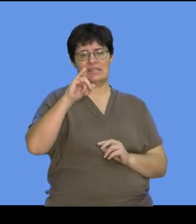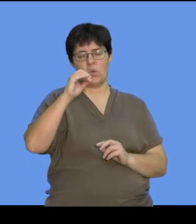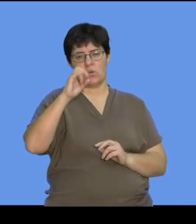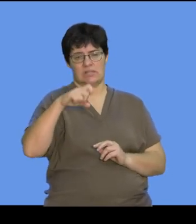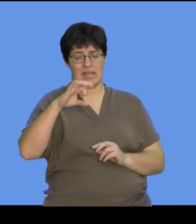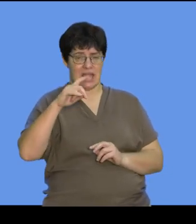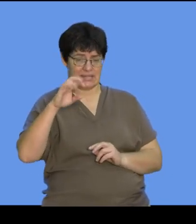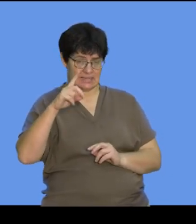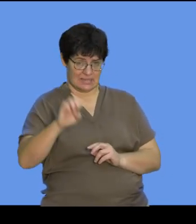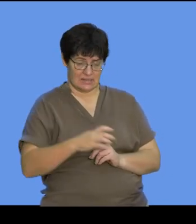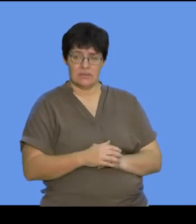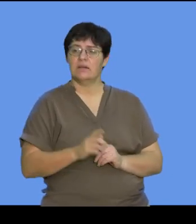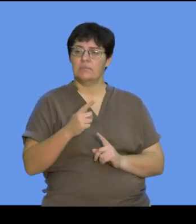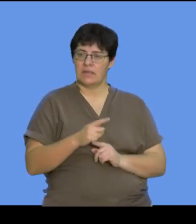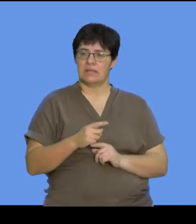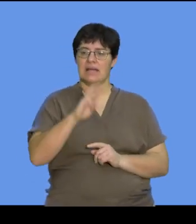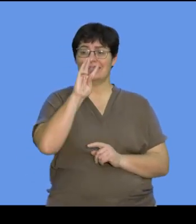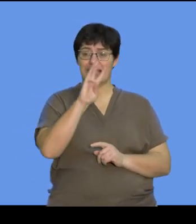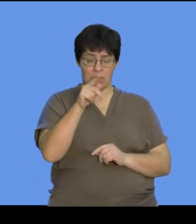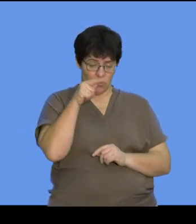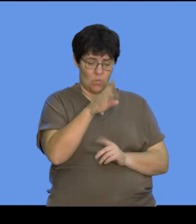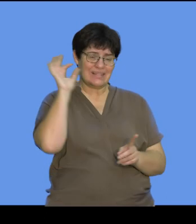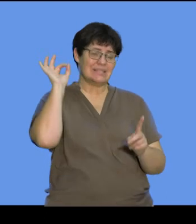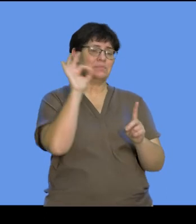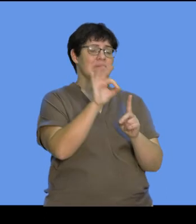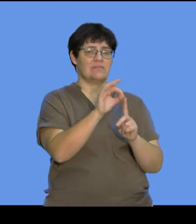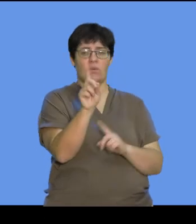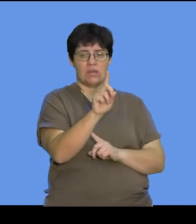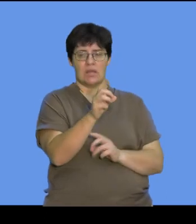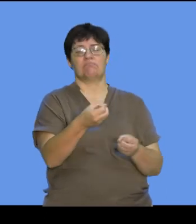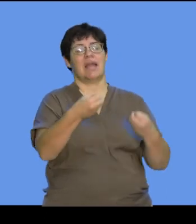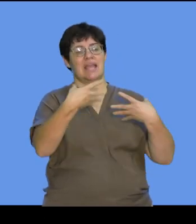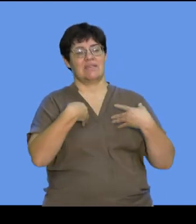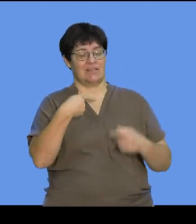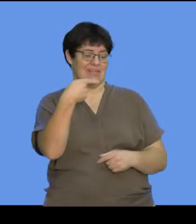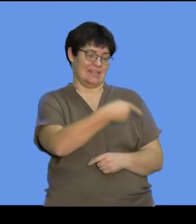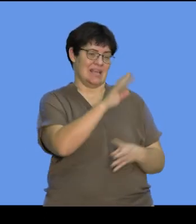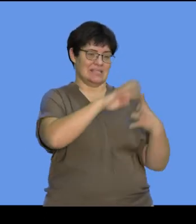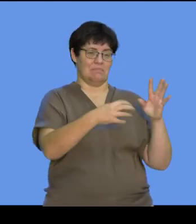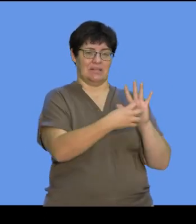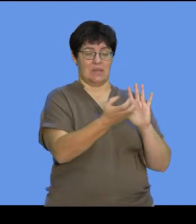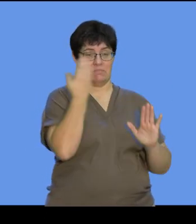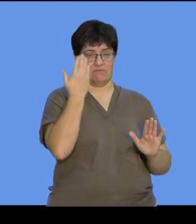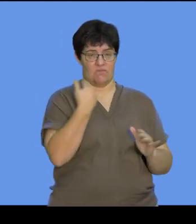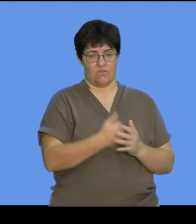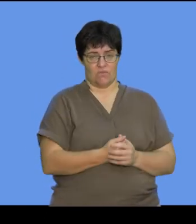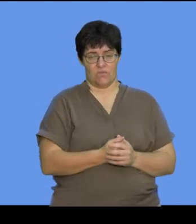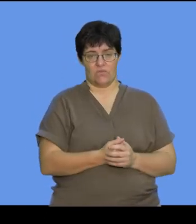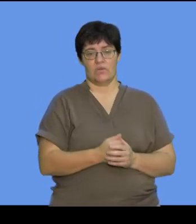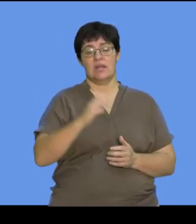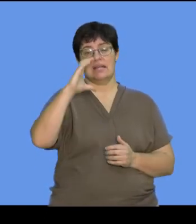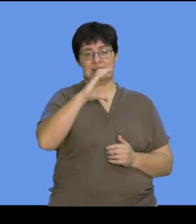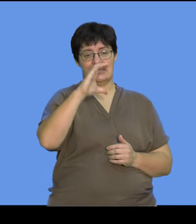deoxyribose sugar. And W in this case would be specific to what has been given on the one template. So that's